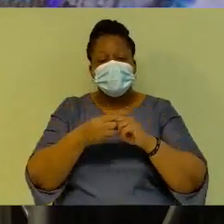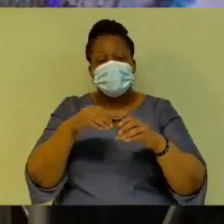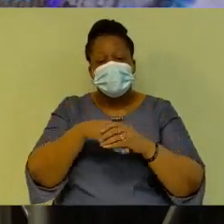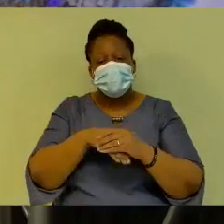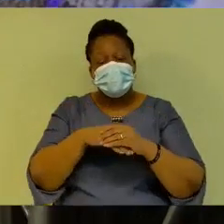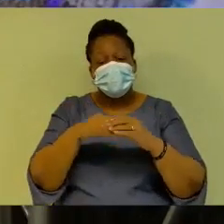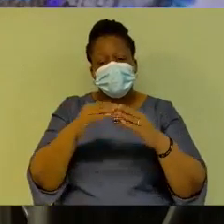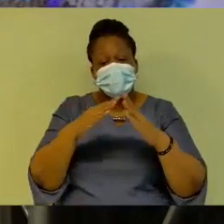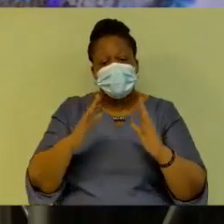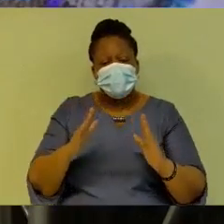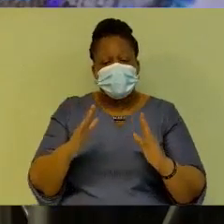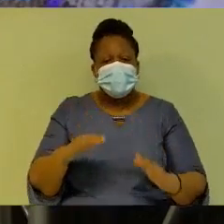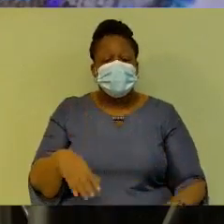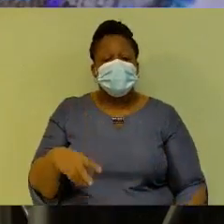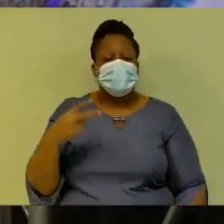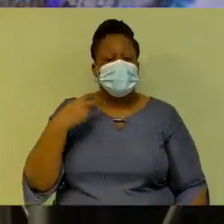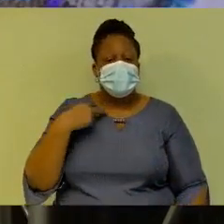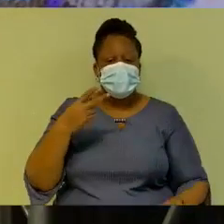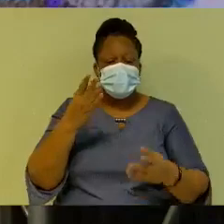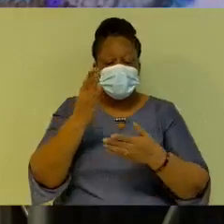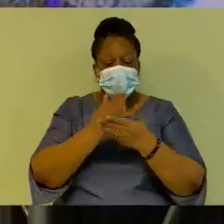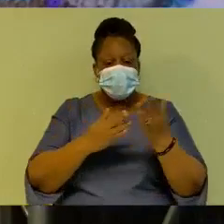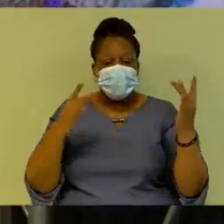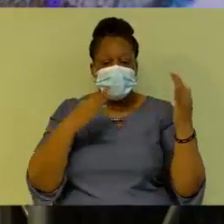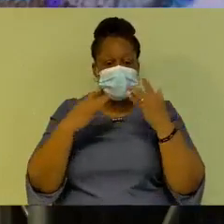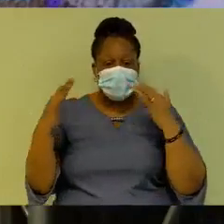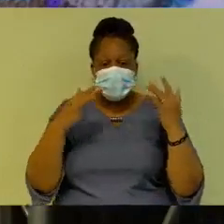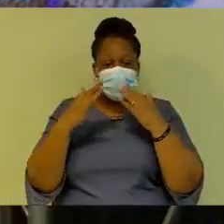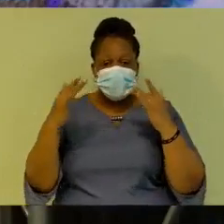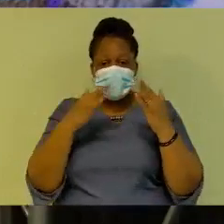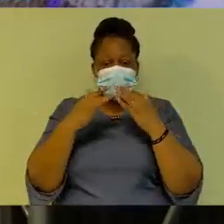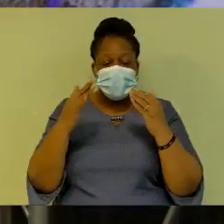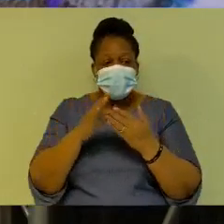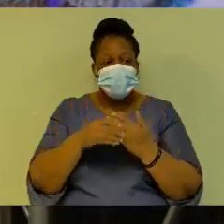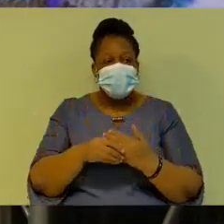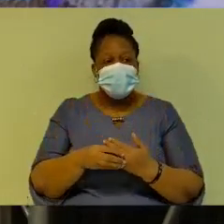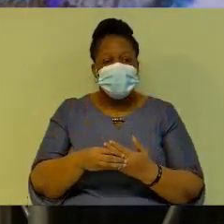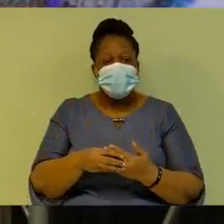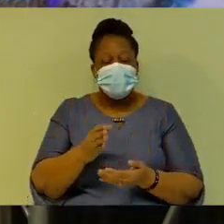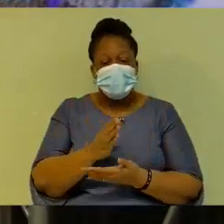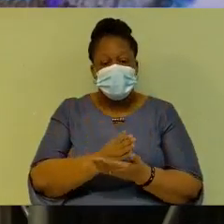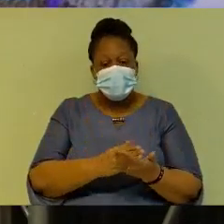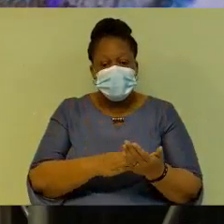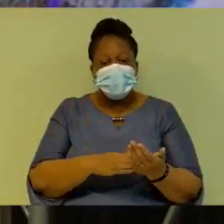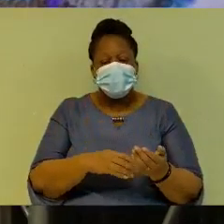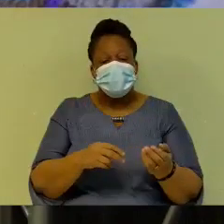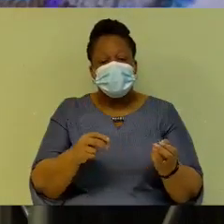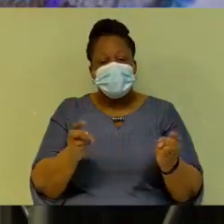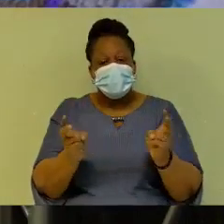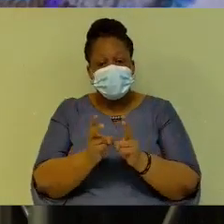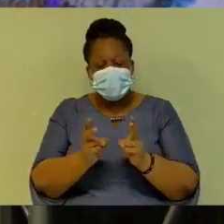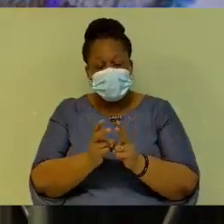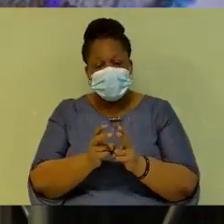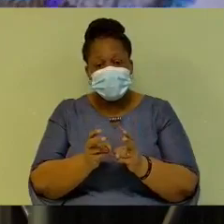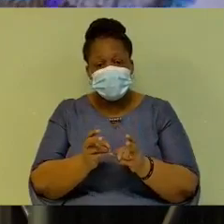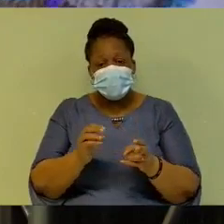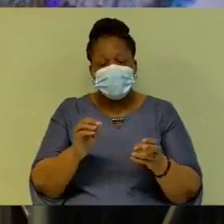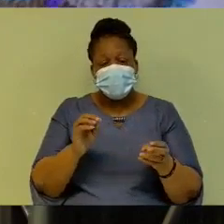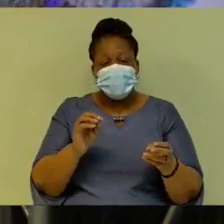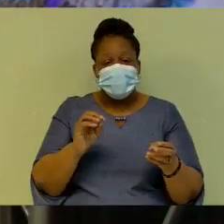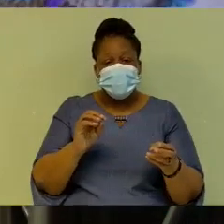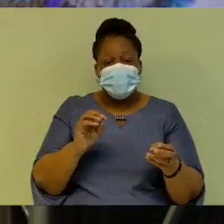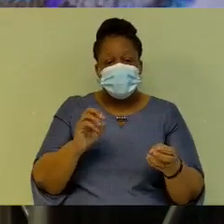15 cases of verbal abuse, 1 case of financial abuse, 3 cases of psychological abuse, and